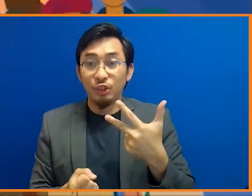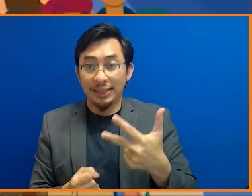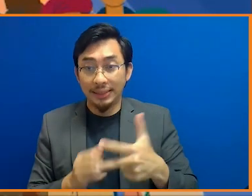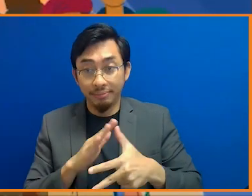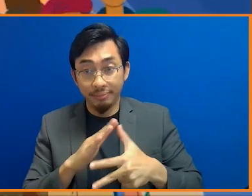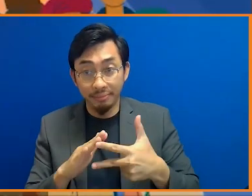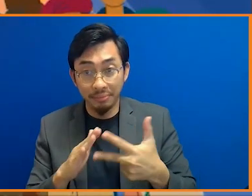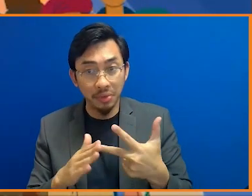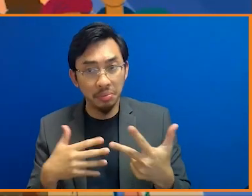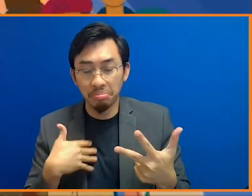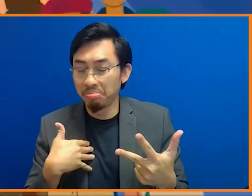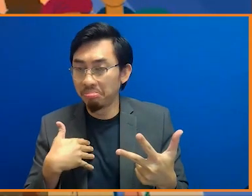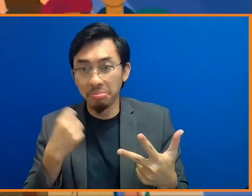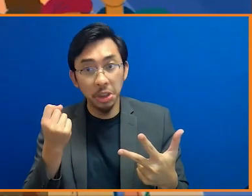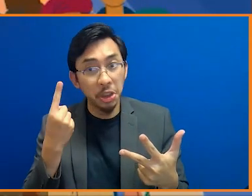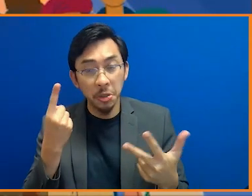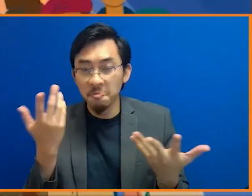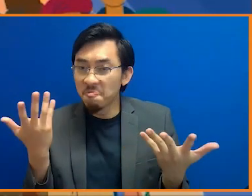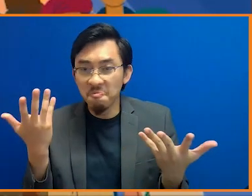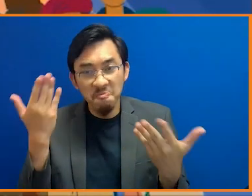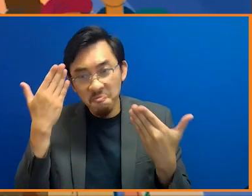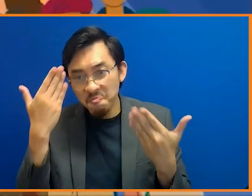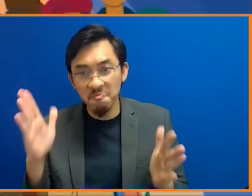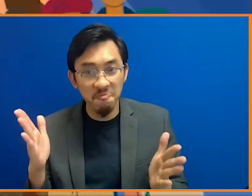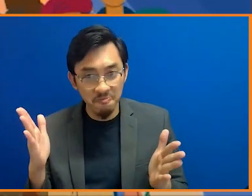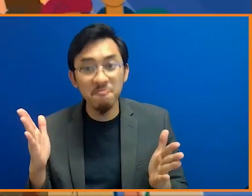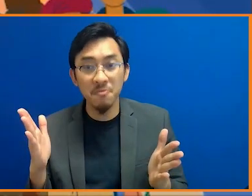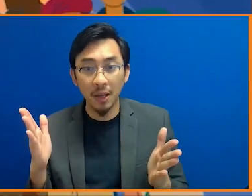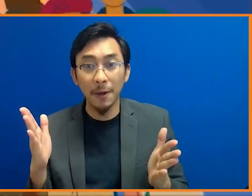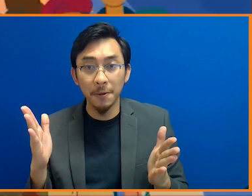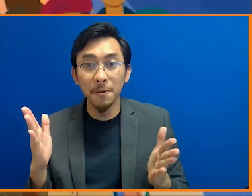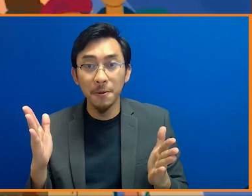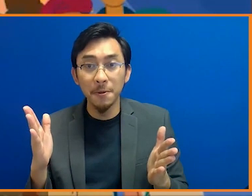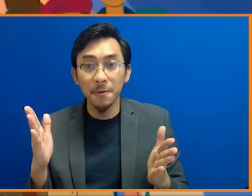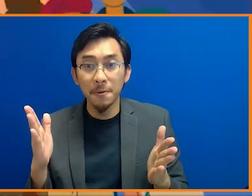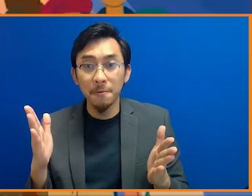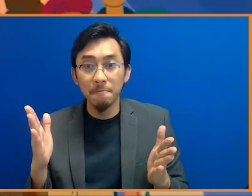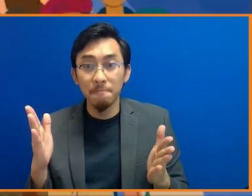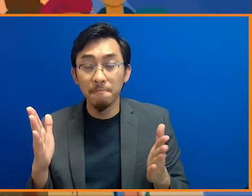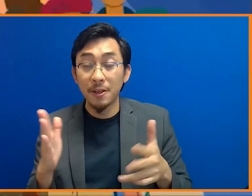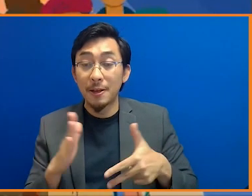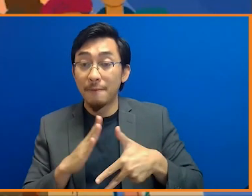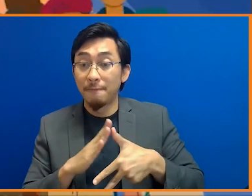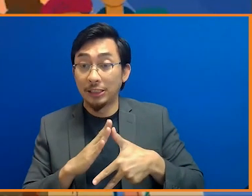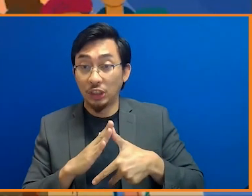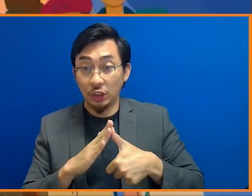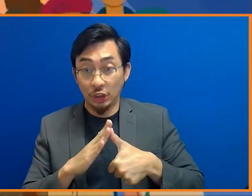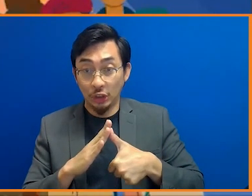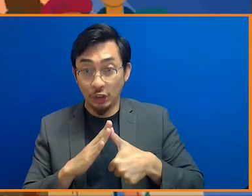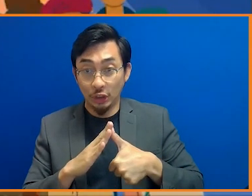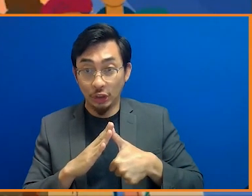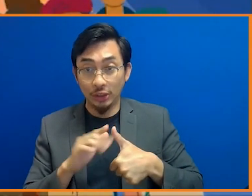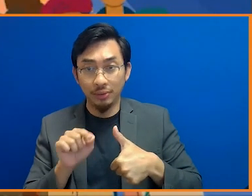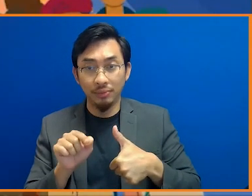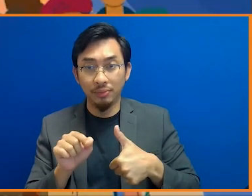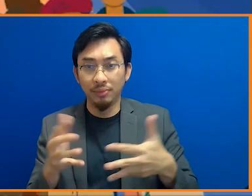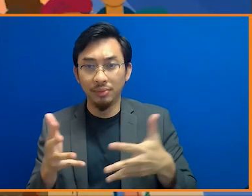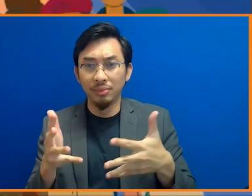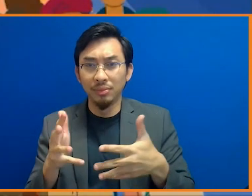there are three things in my side that I still don't know. Um, the first one is,